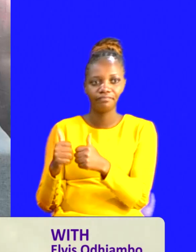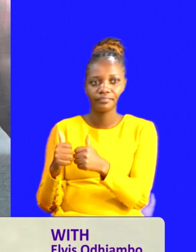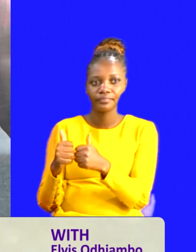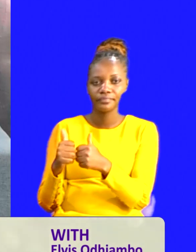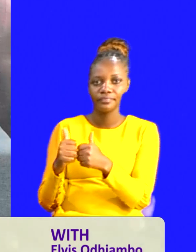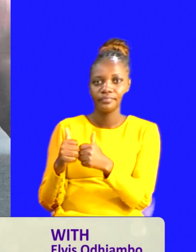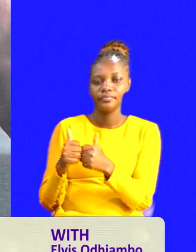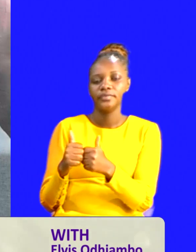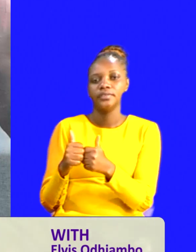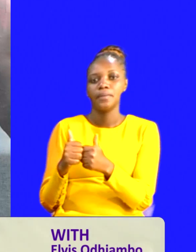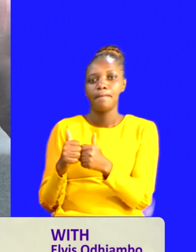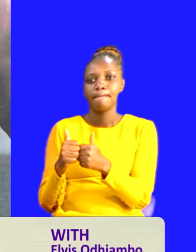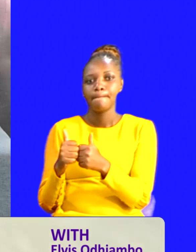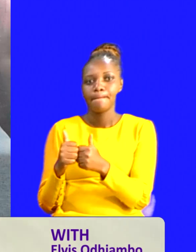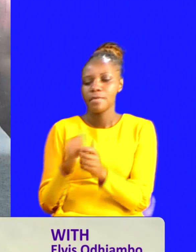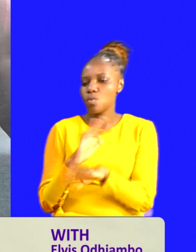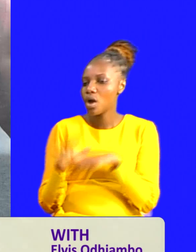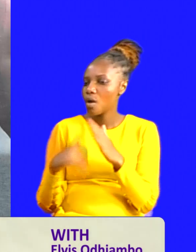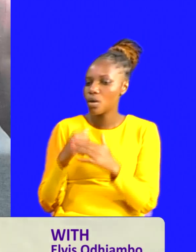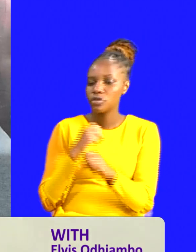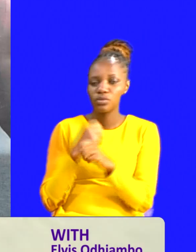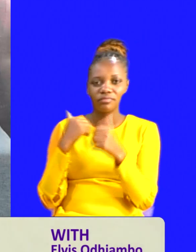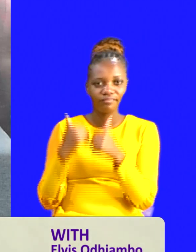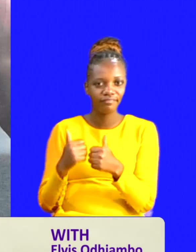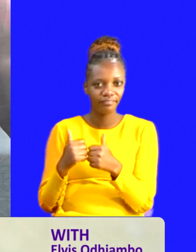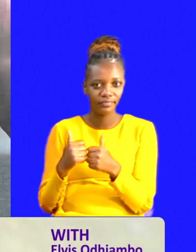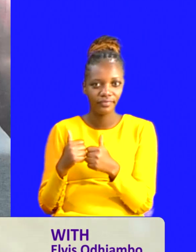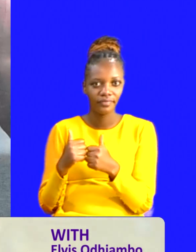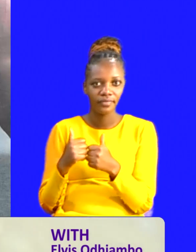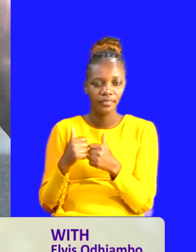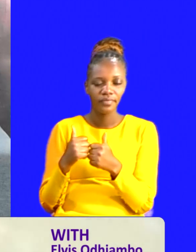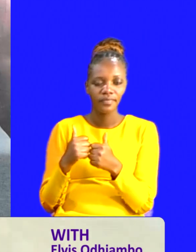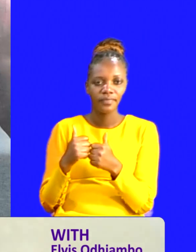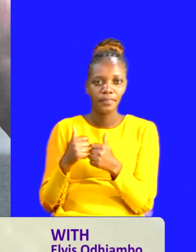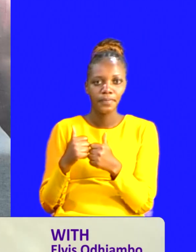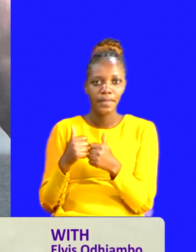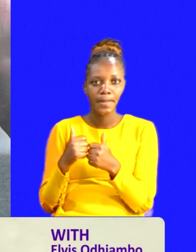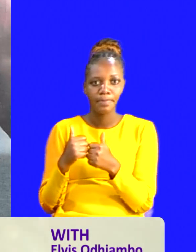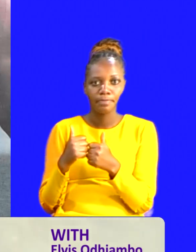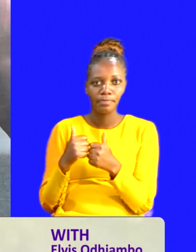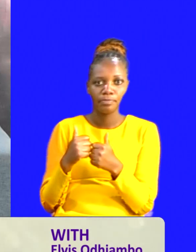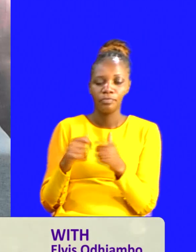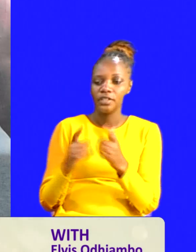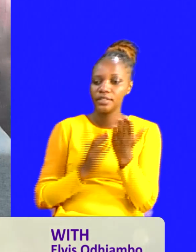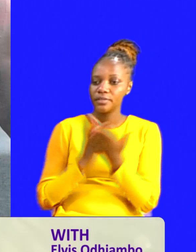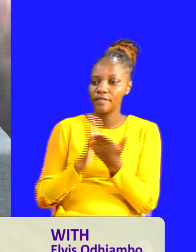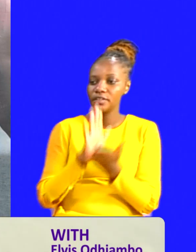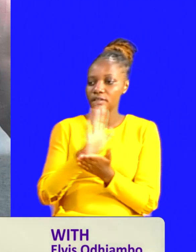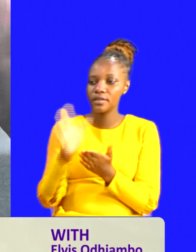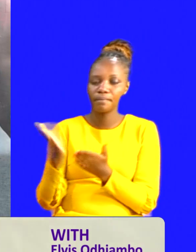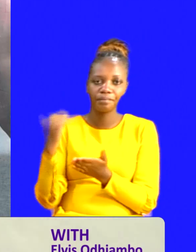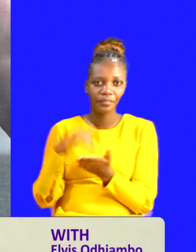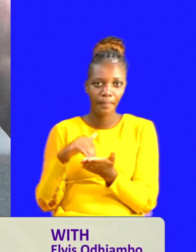sector alongside Sarr. They were holding the midfield really well, letting their forwards to drop in and servicing them once again.